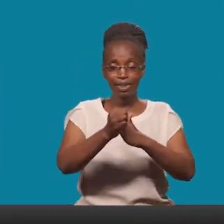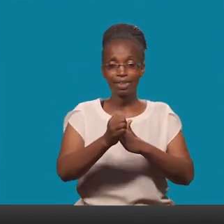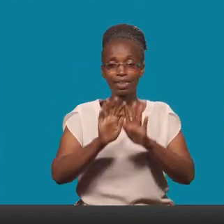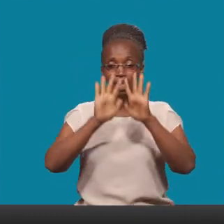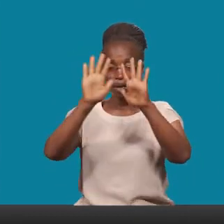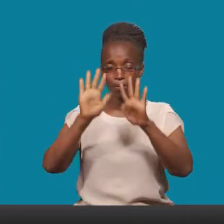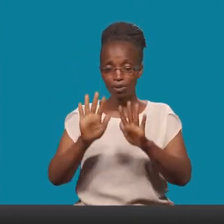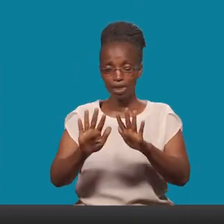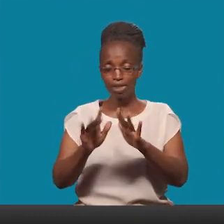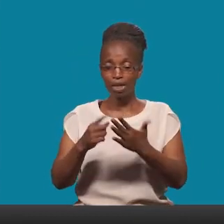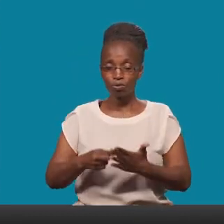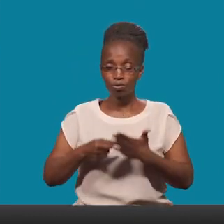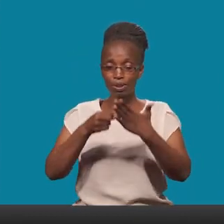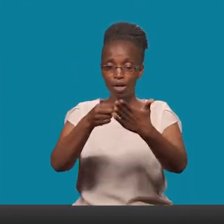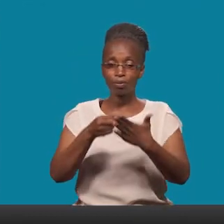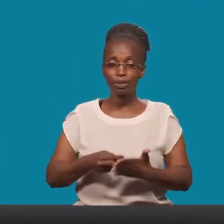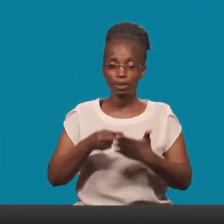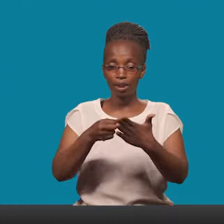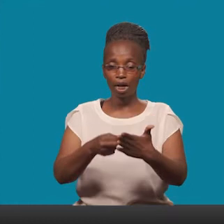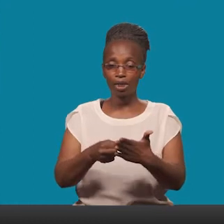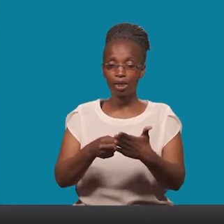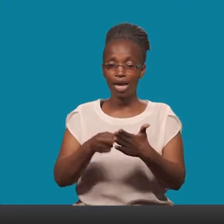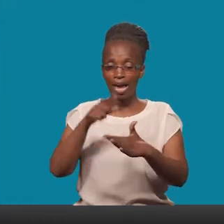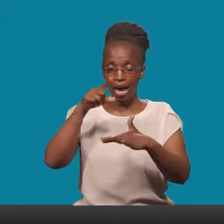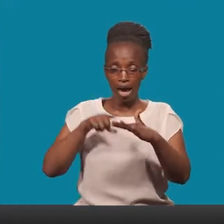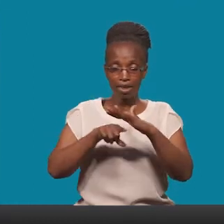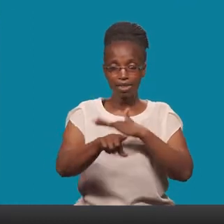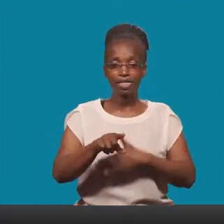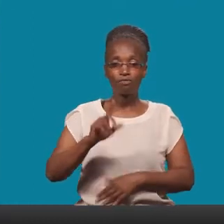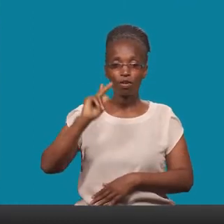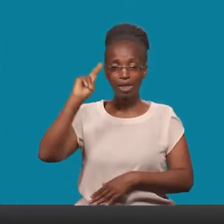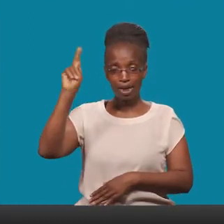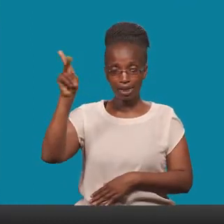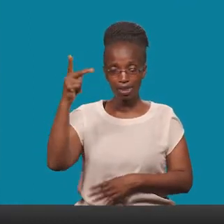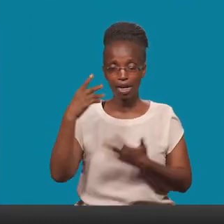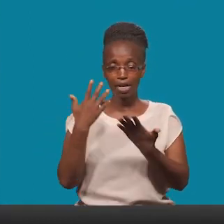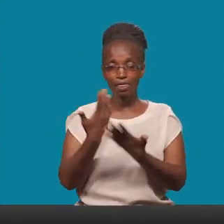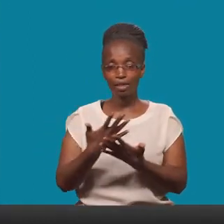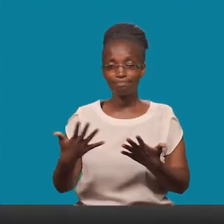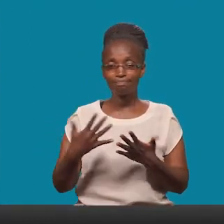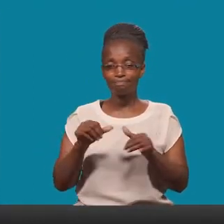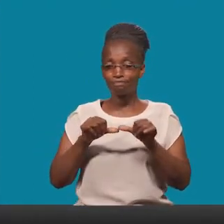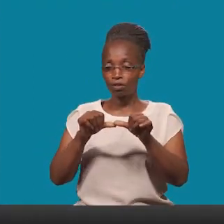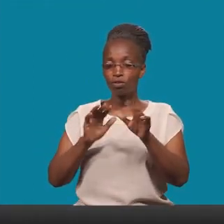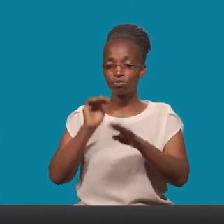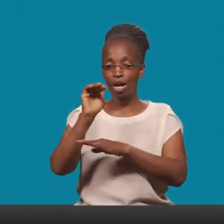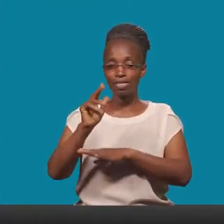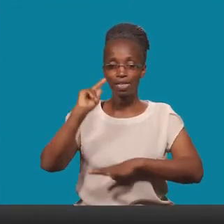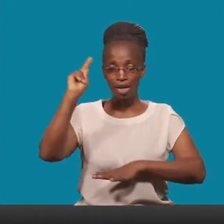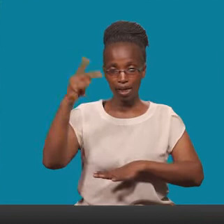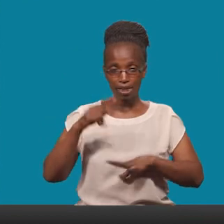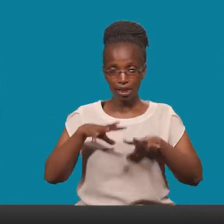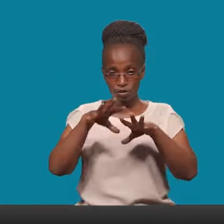between Kenya and leading importers of the crop to negotiate preferential access for Kenyan avocado